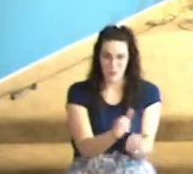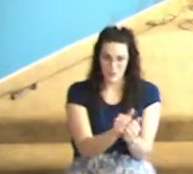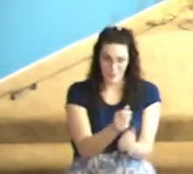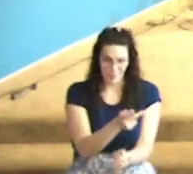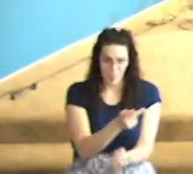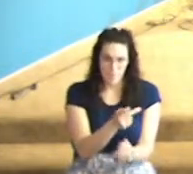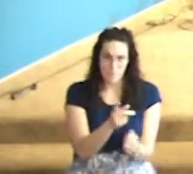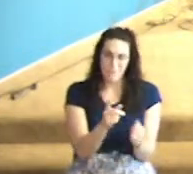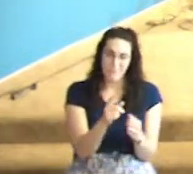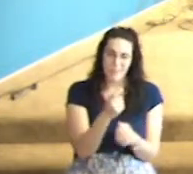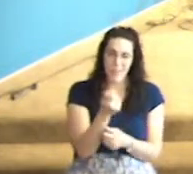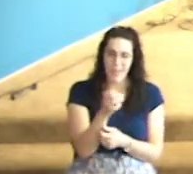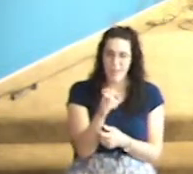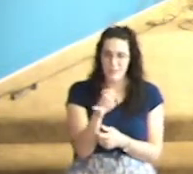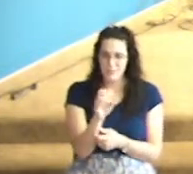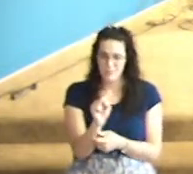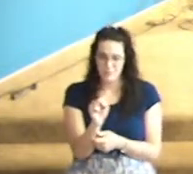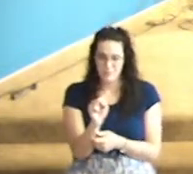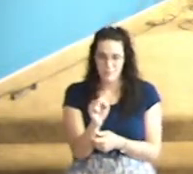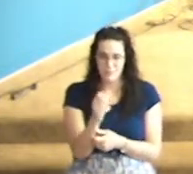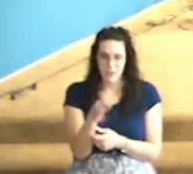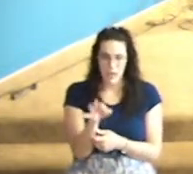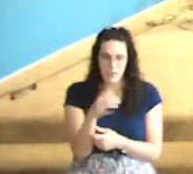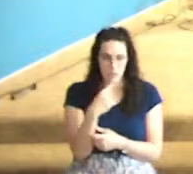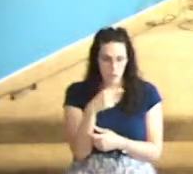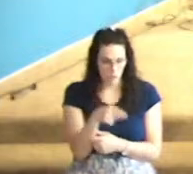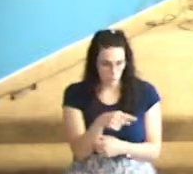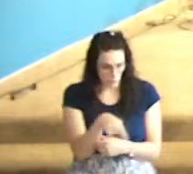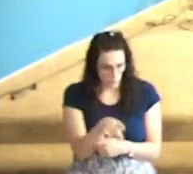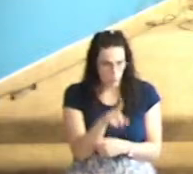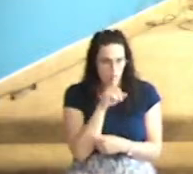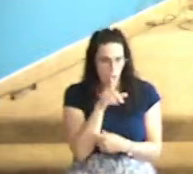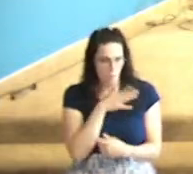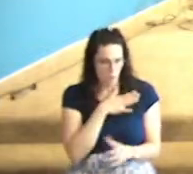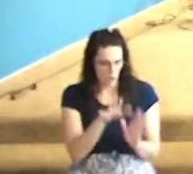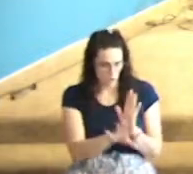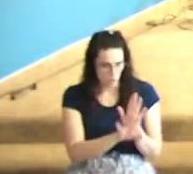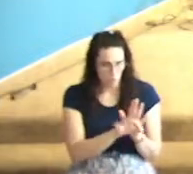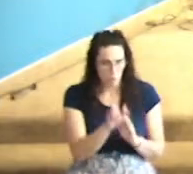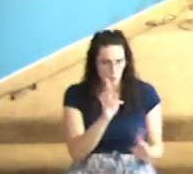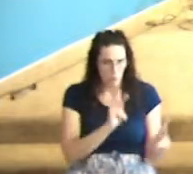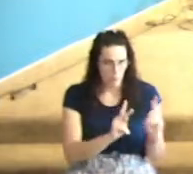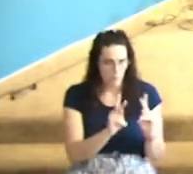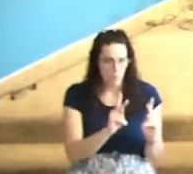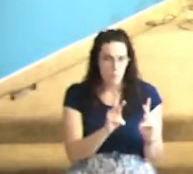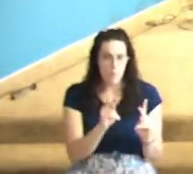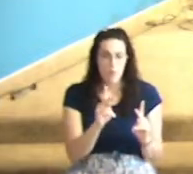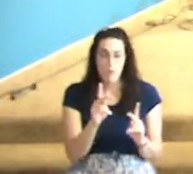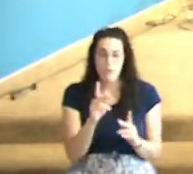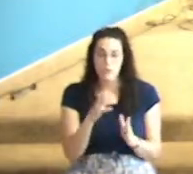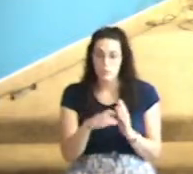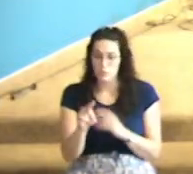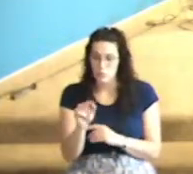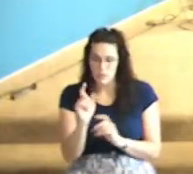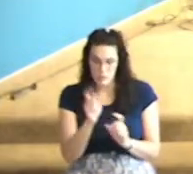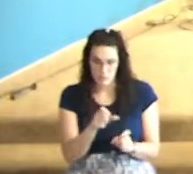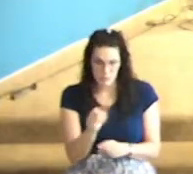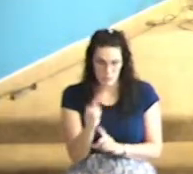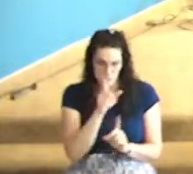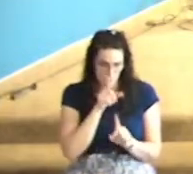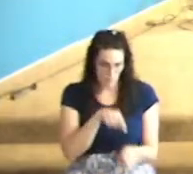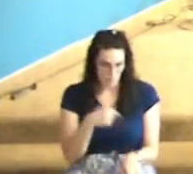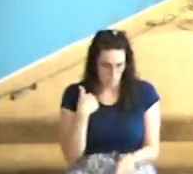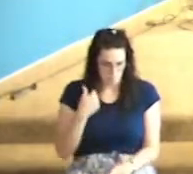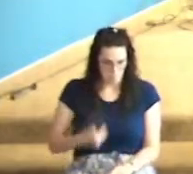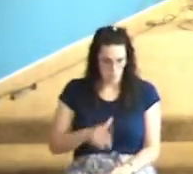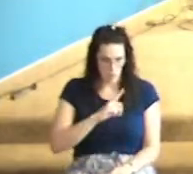Exodus 19, he's like, you're my chosen people, a special possession. Exodus 20, he gives them the Ten Commandments. I am the Lord your